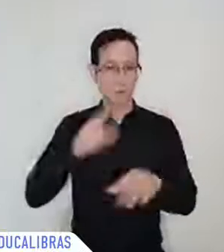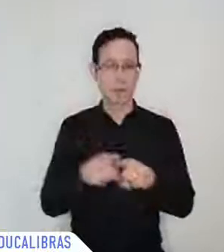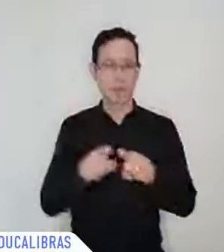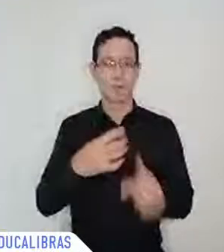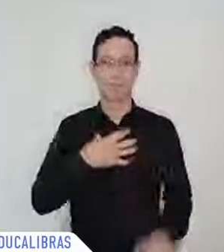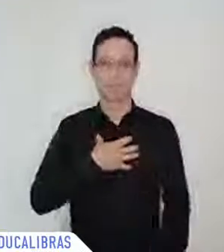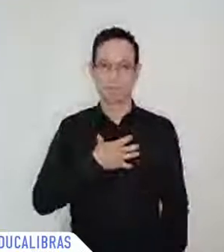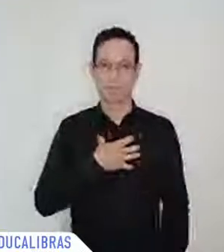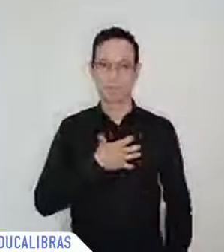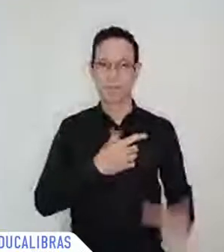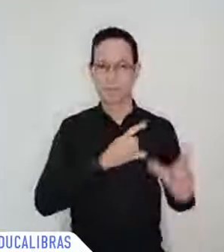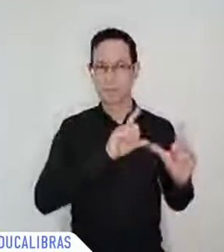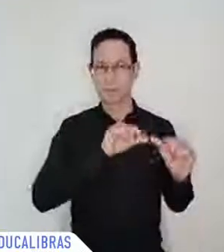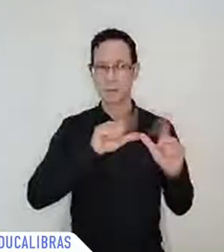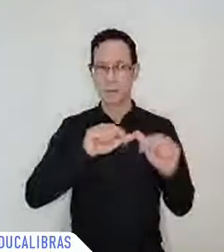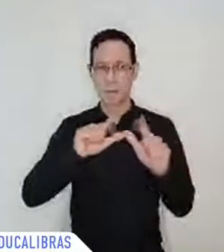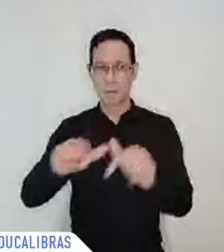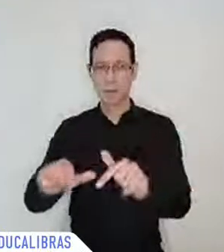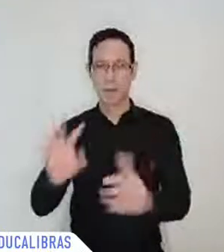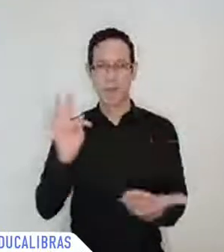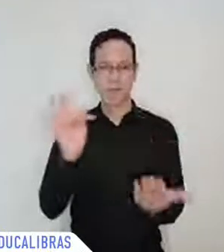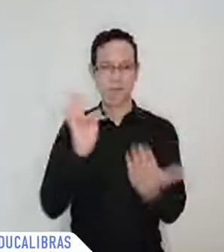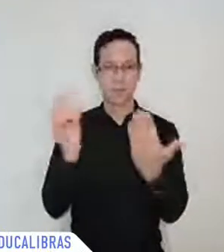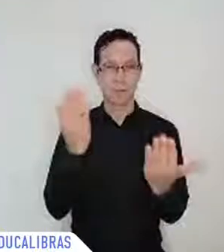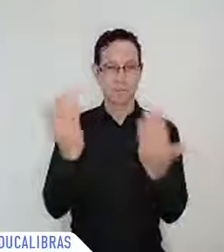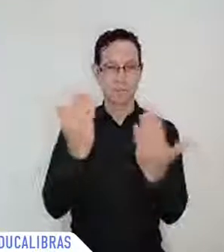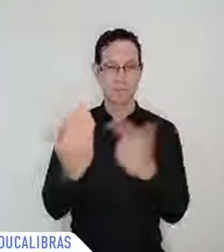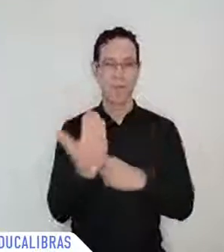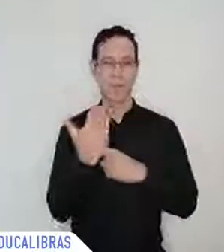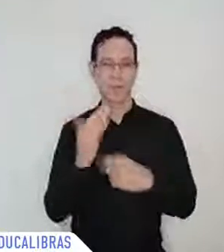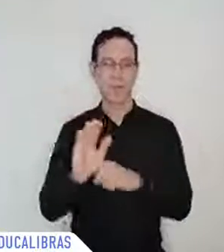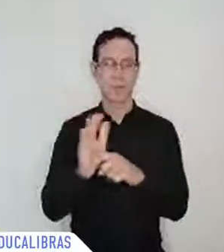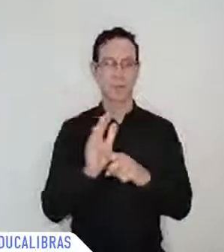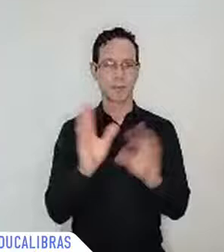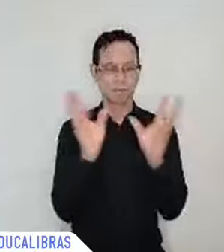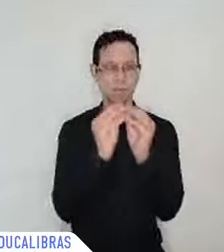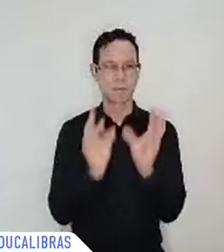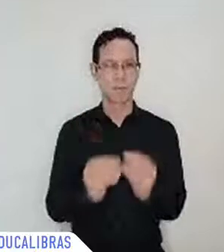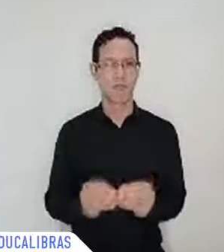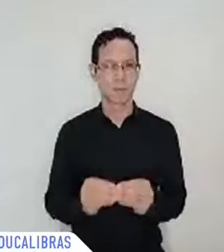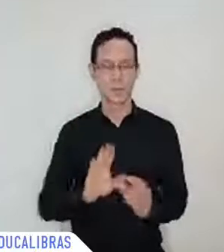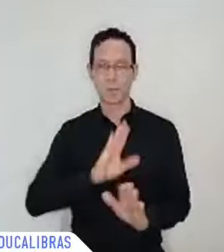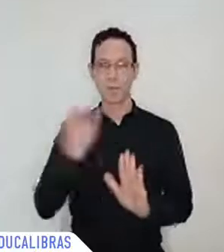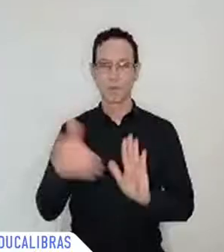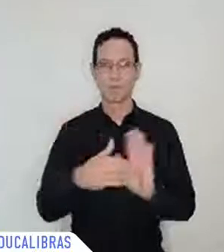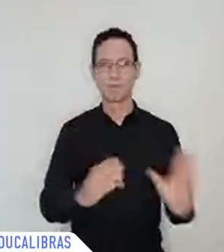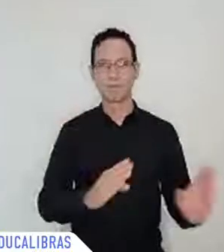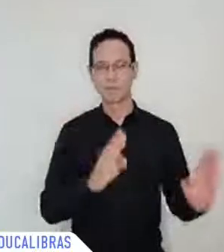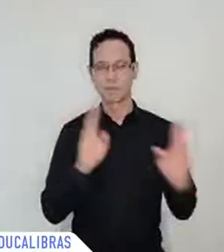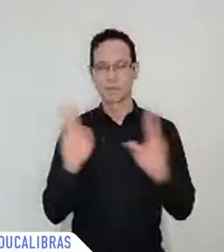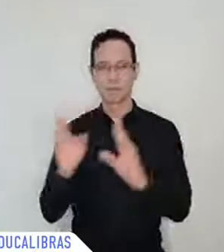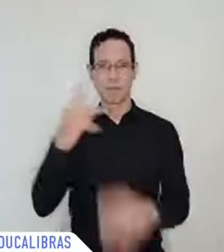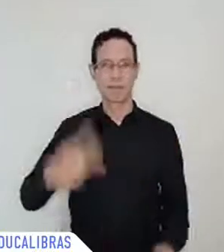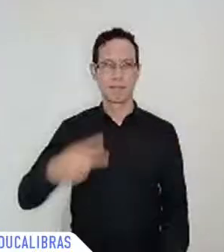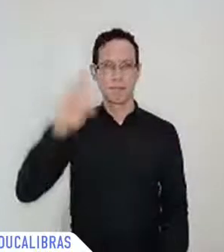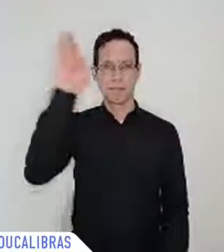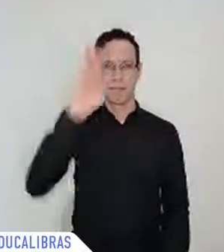hope that we can leave this panel and this conference with this therapeutical